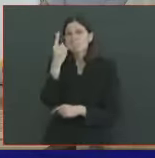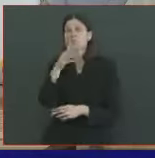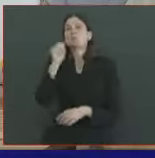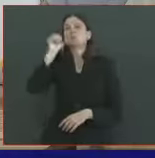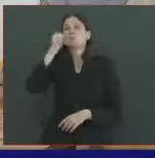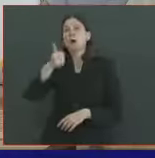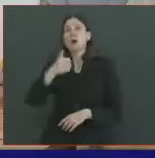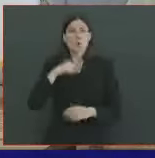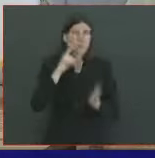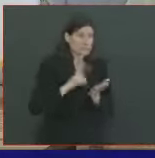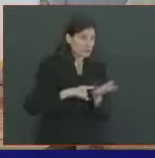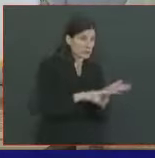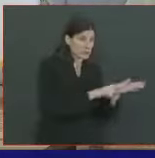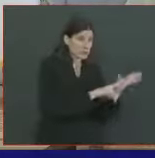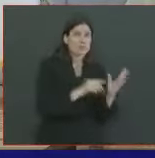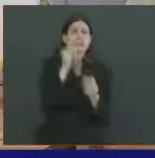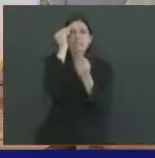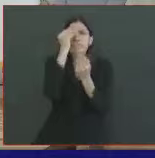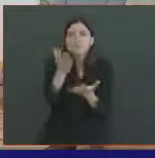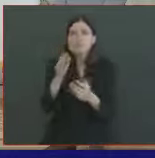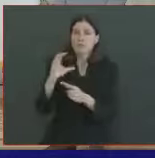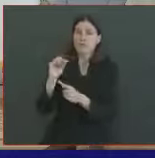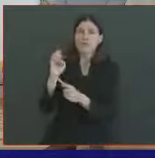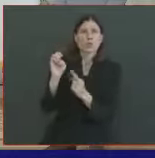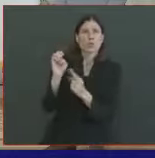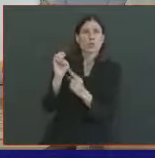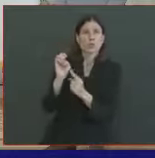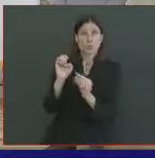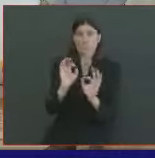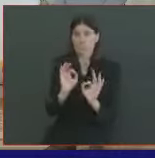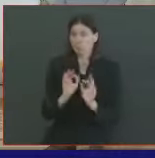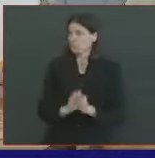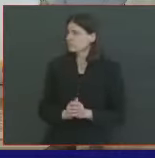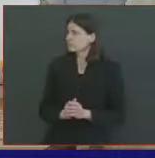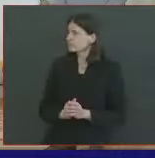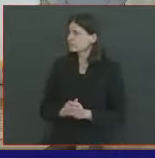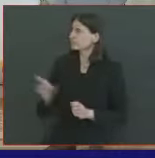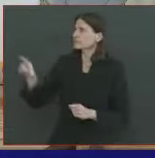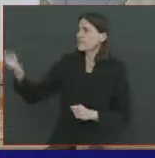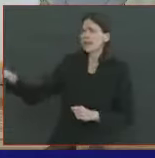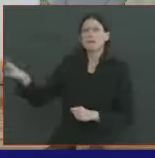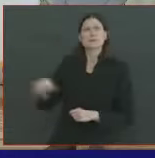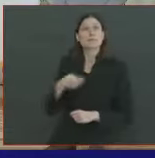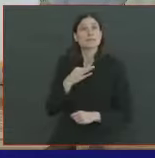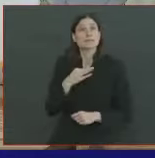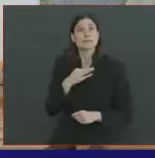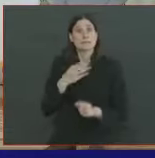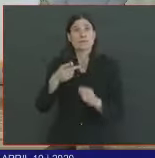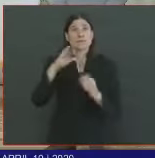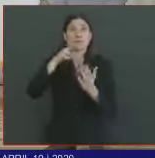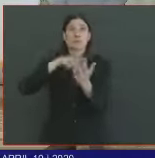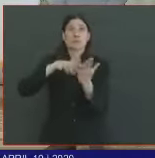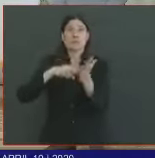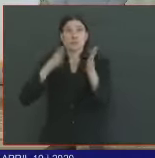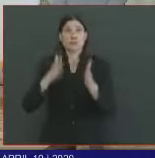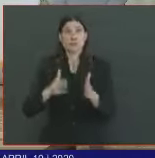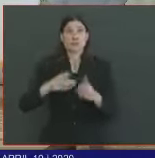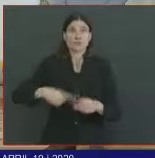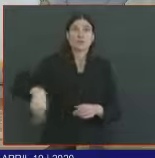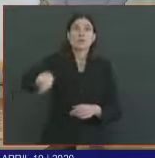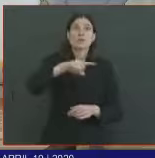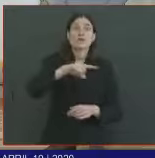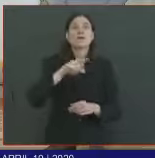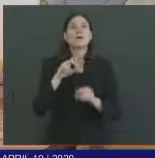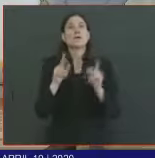Newport says, every day we're reading about concerns from our readers about cars arriving from out of state. As stay-at-home orders get